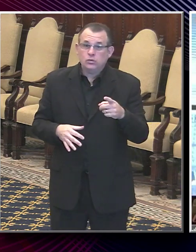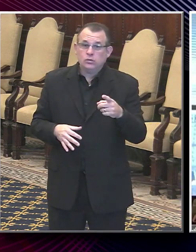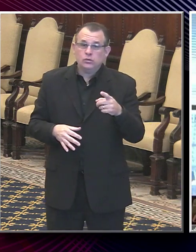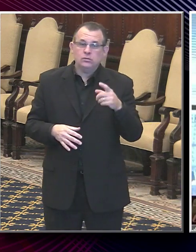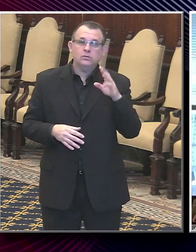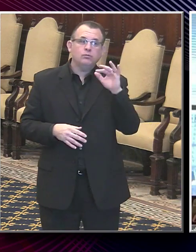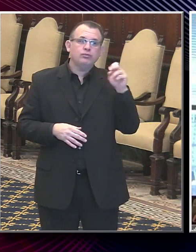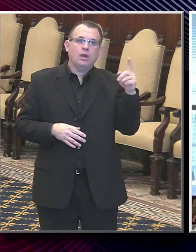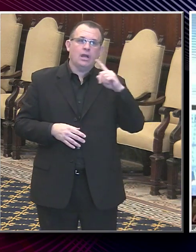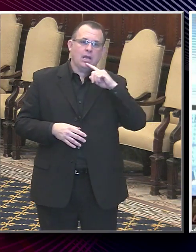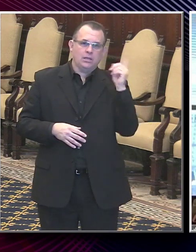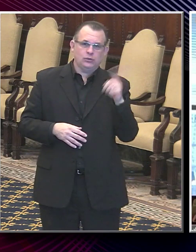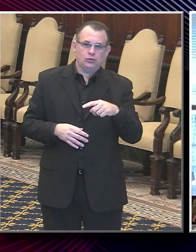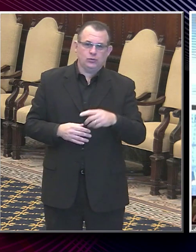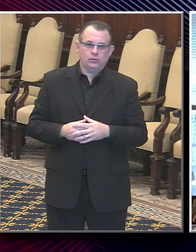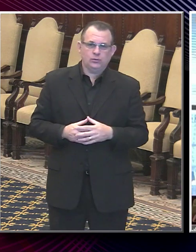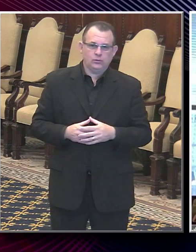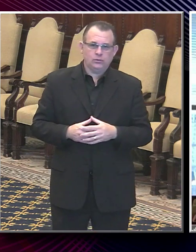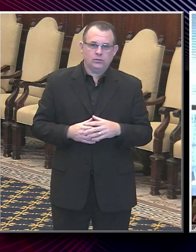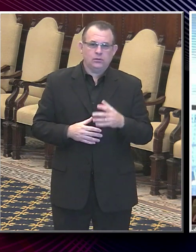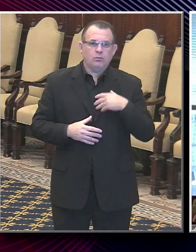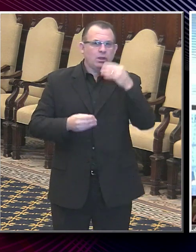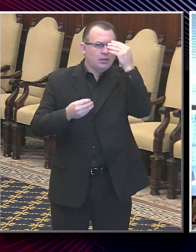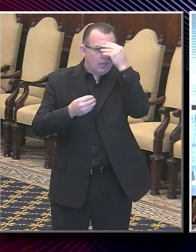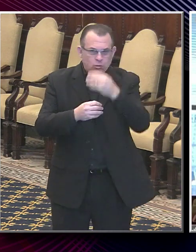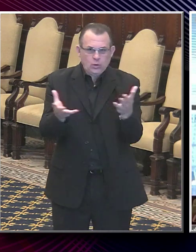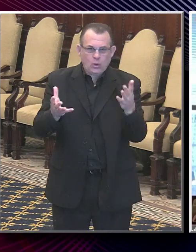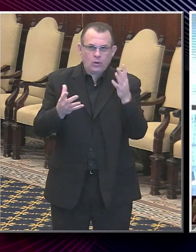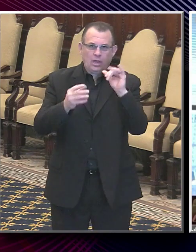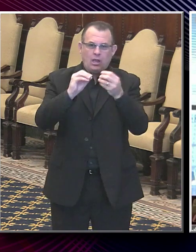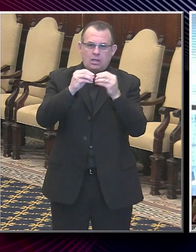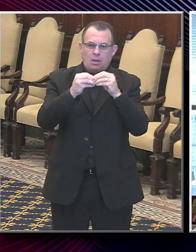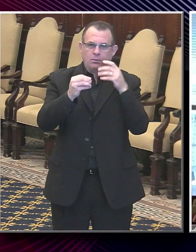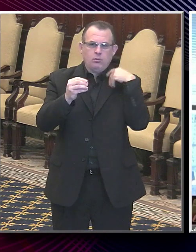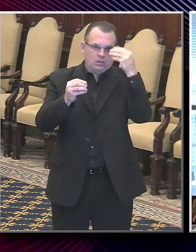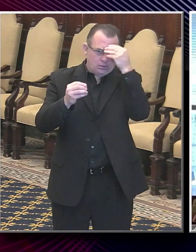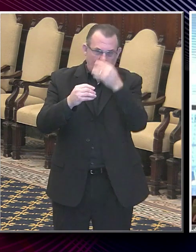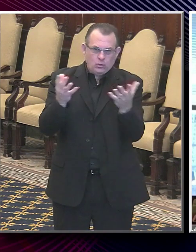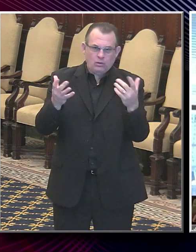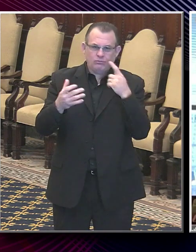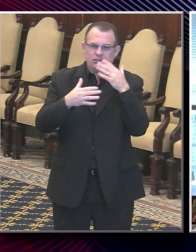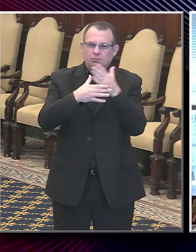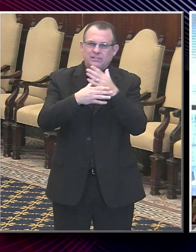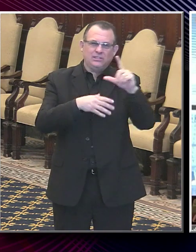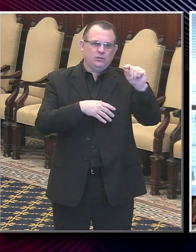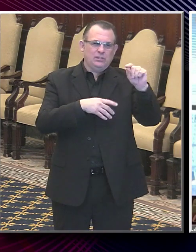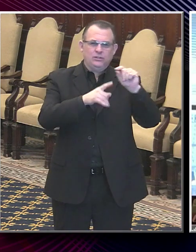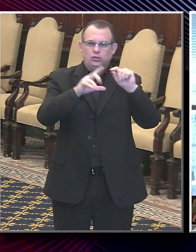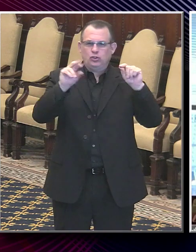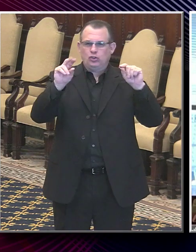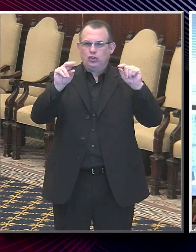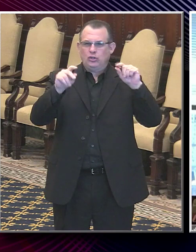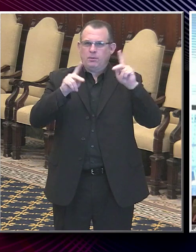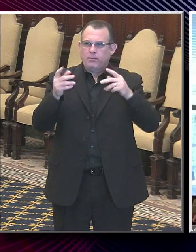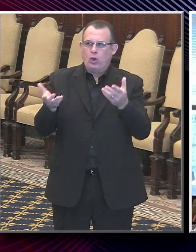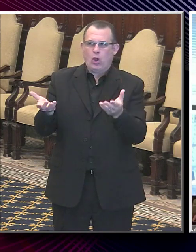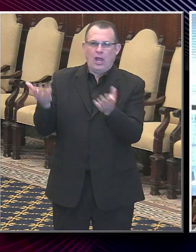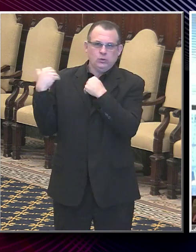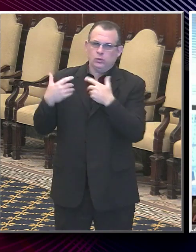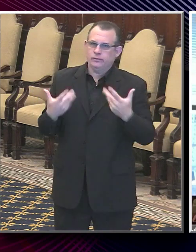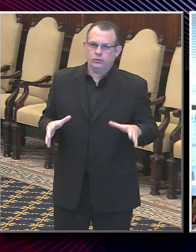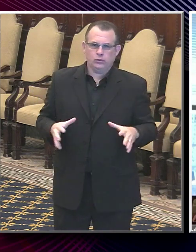So we will have to get back to you on final numbers. Somewhere between 20 and 30 people who were